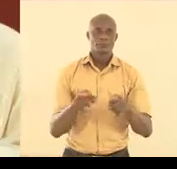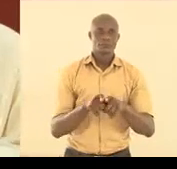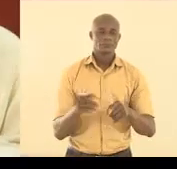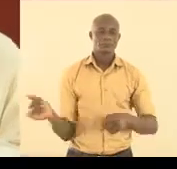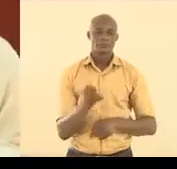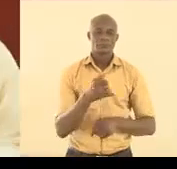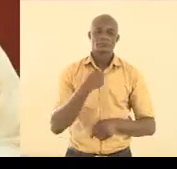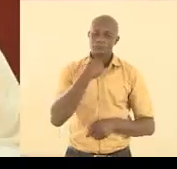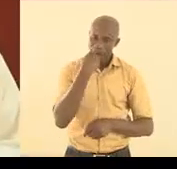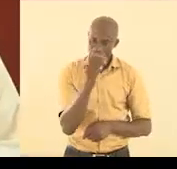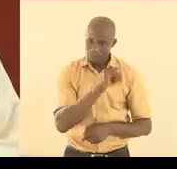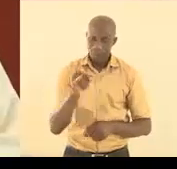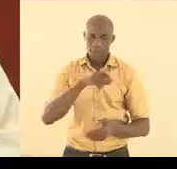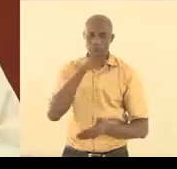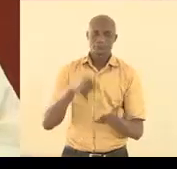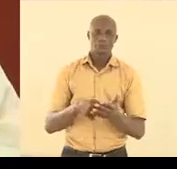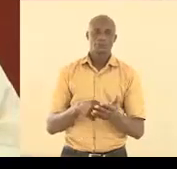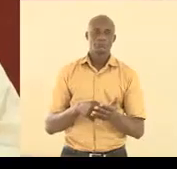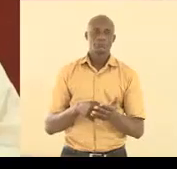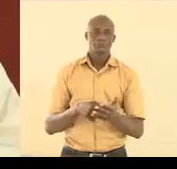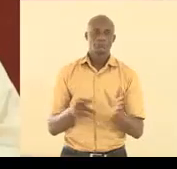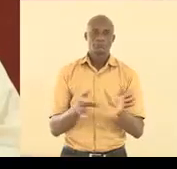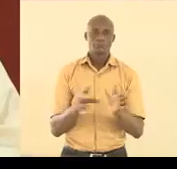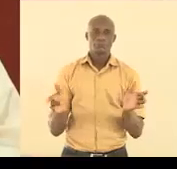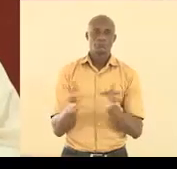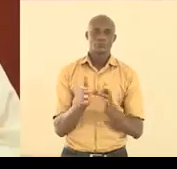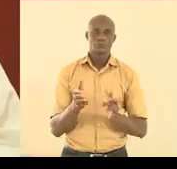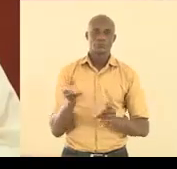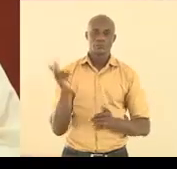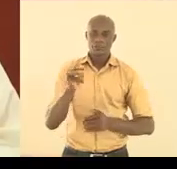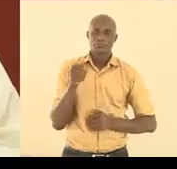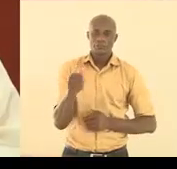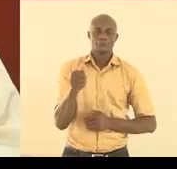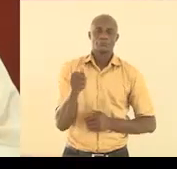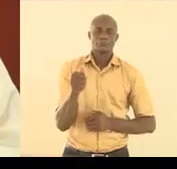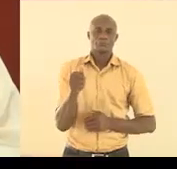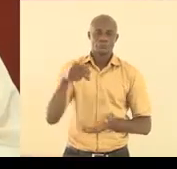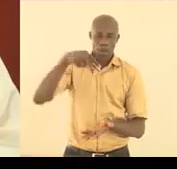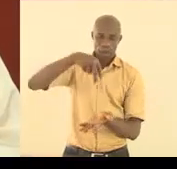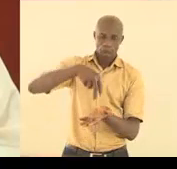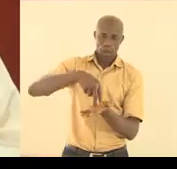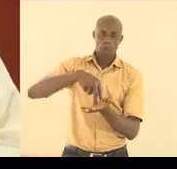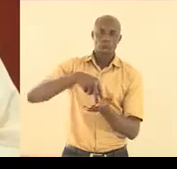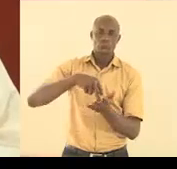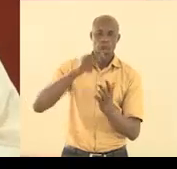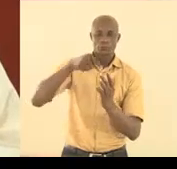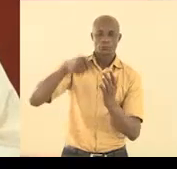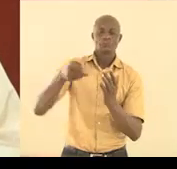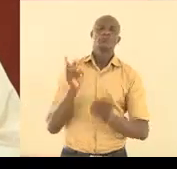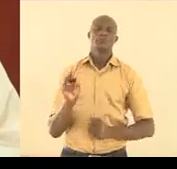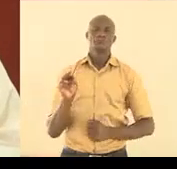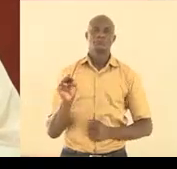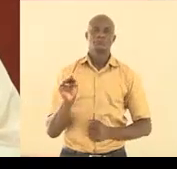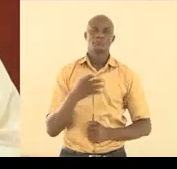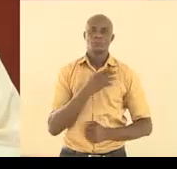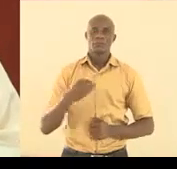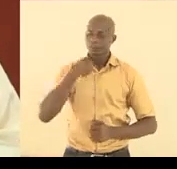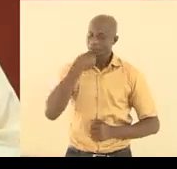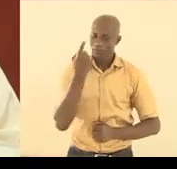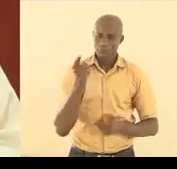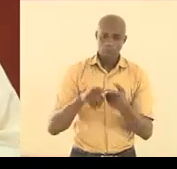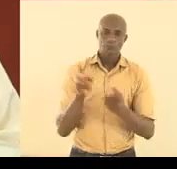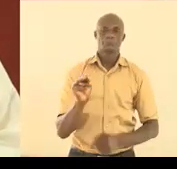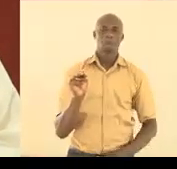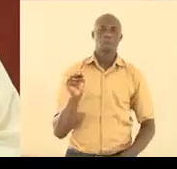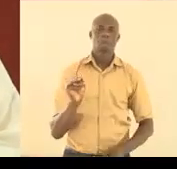As they were saying this, Jesus himself stood among them and